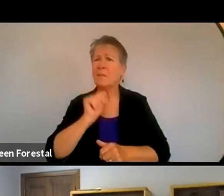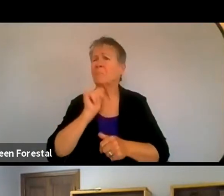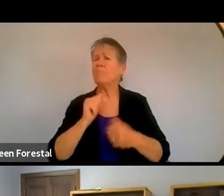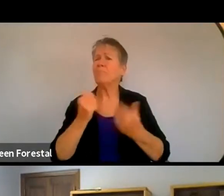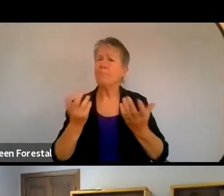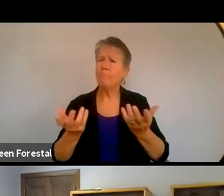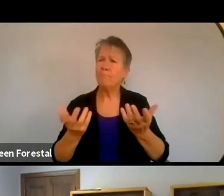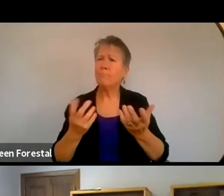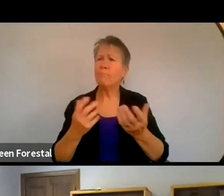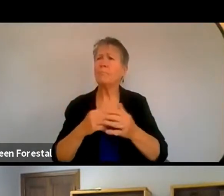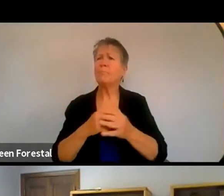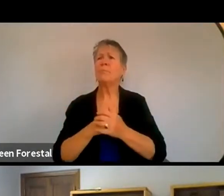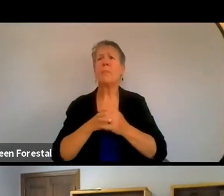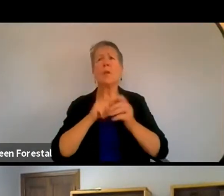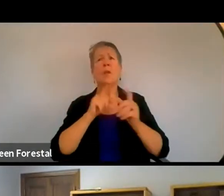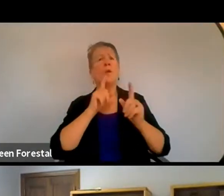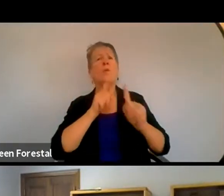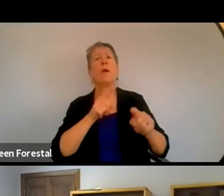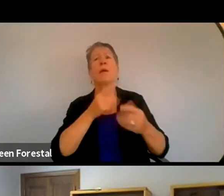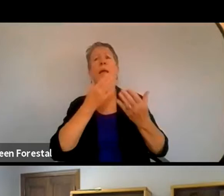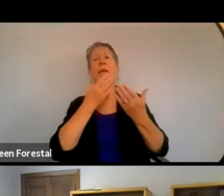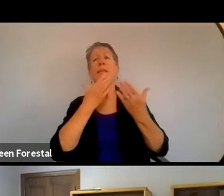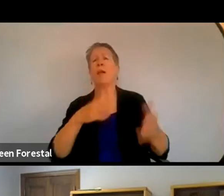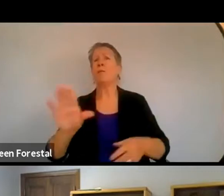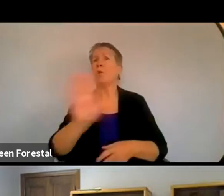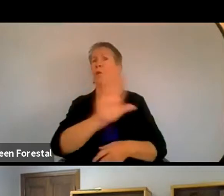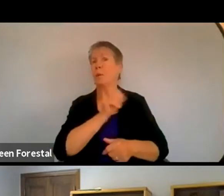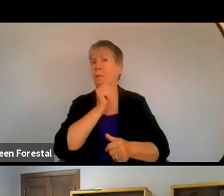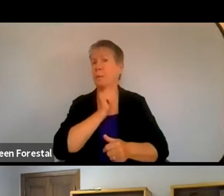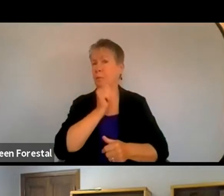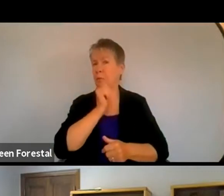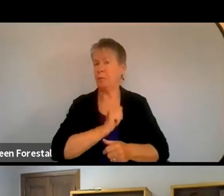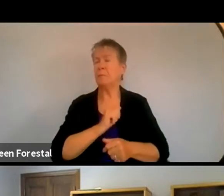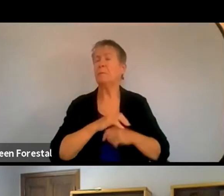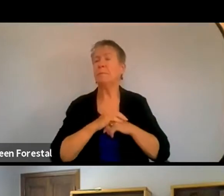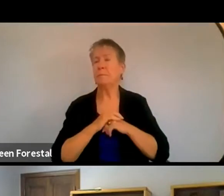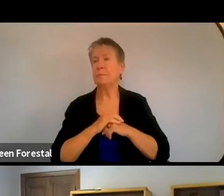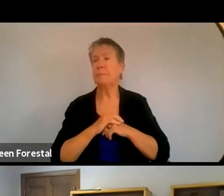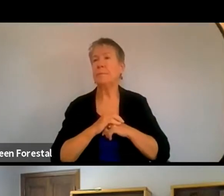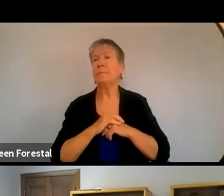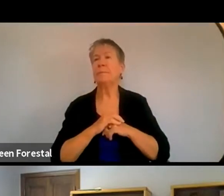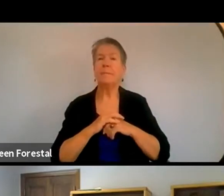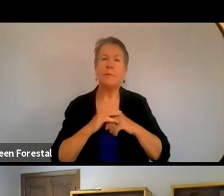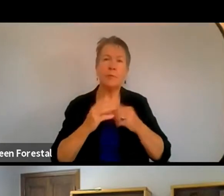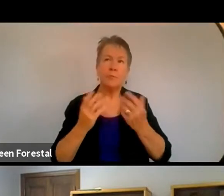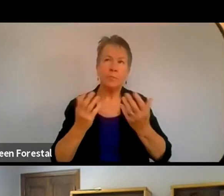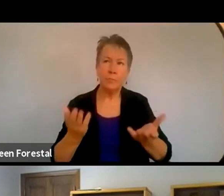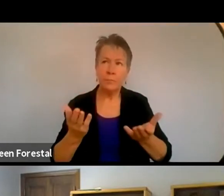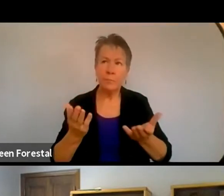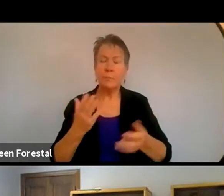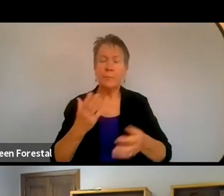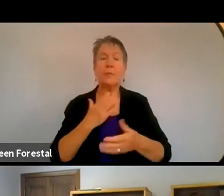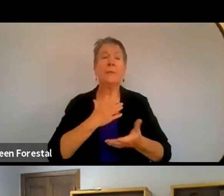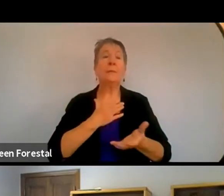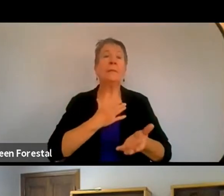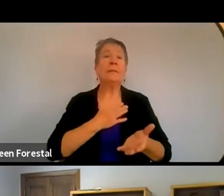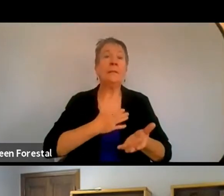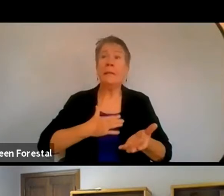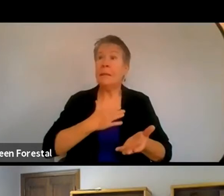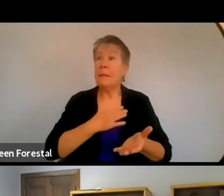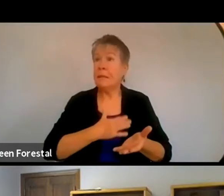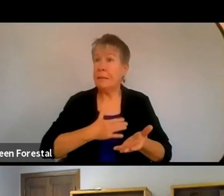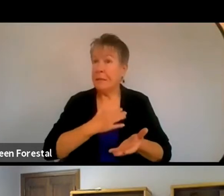folks by the many thousands who are watching right now. Please, please, please do the right thing. Do the right